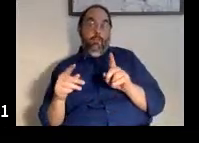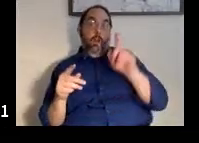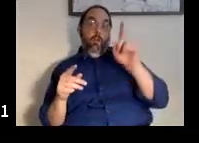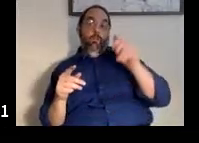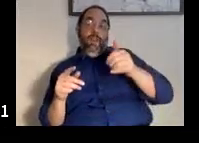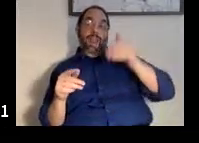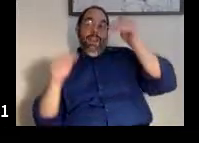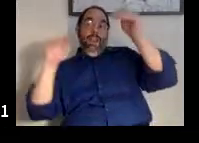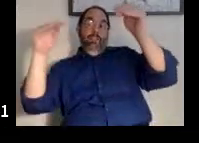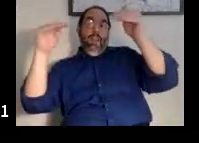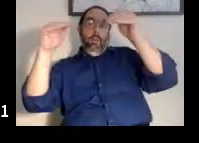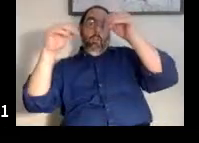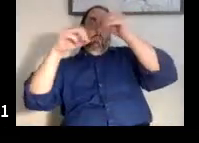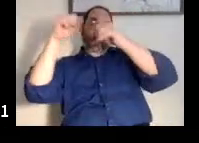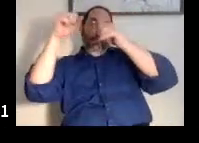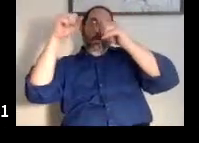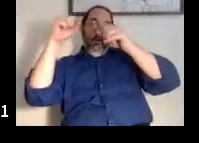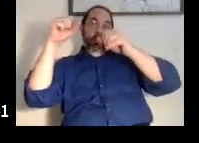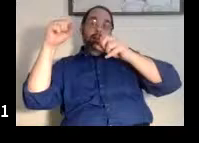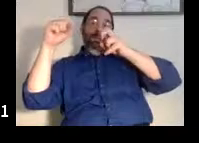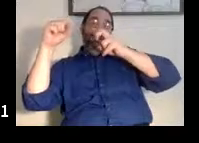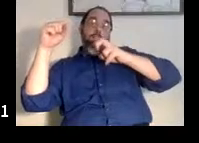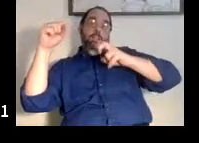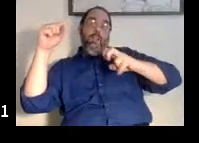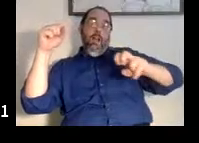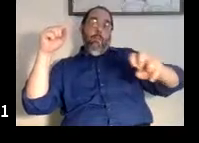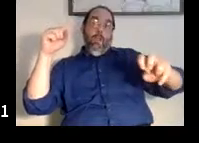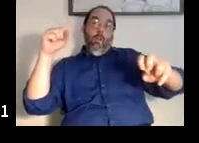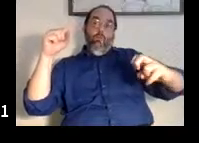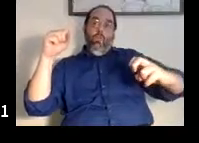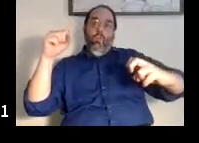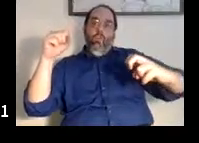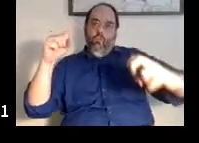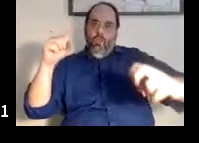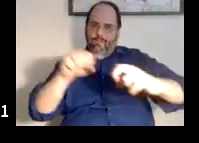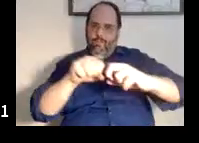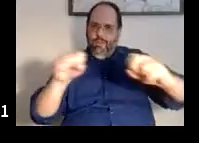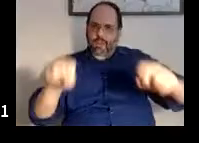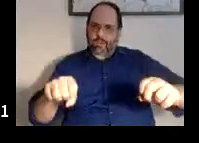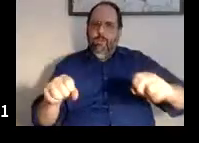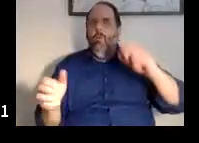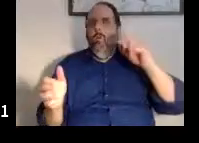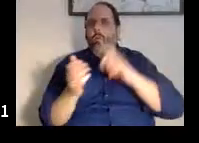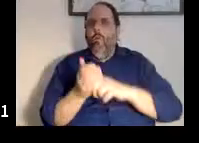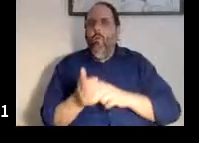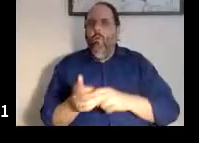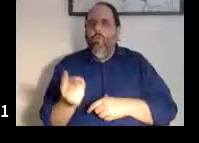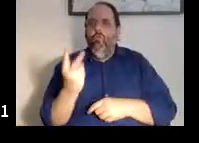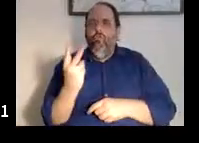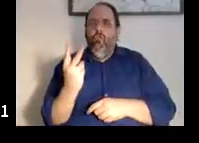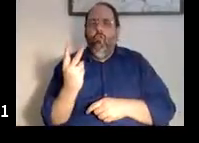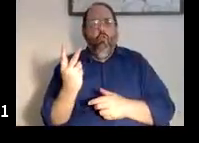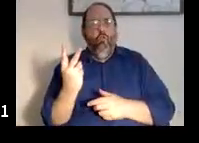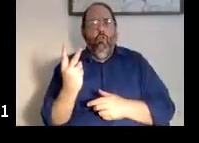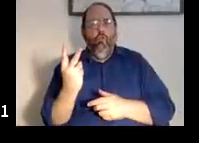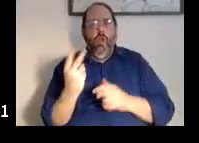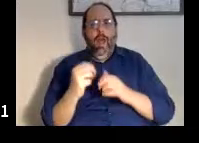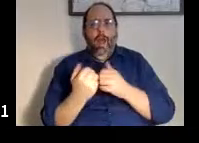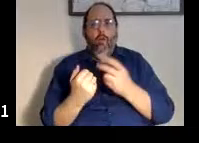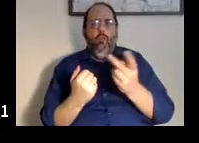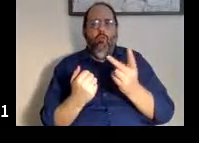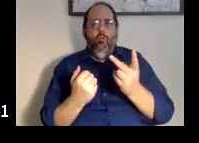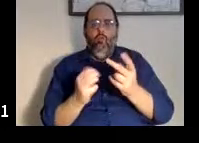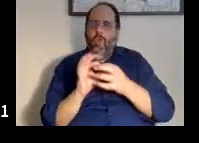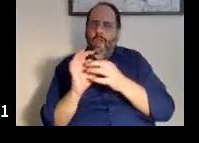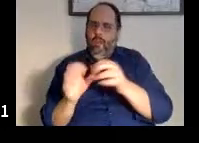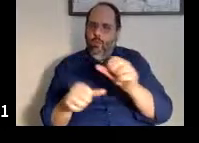a slide back over to the transfer system. Look where these two are in relationship to each other if that